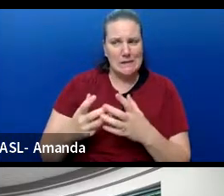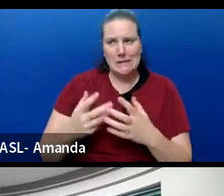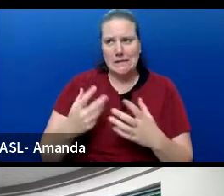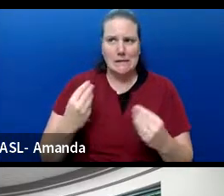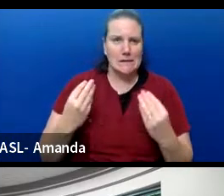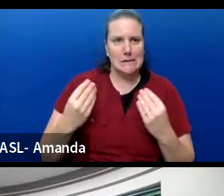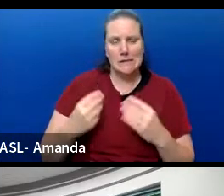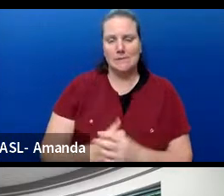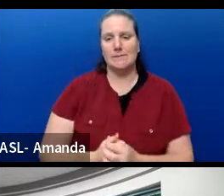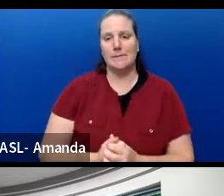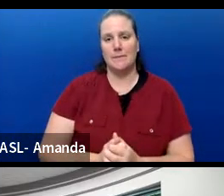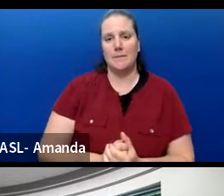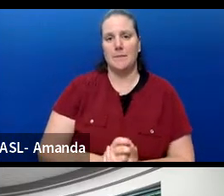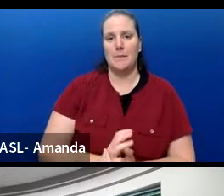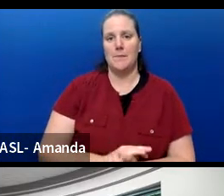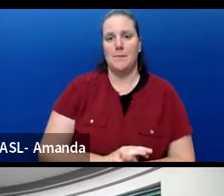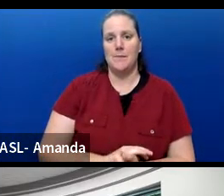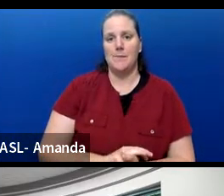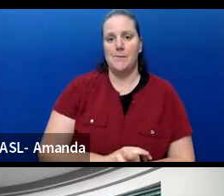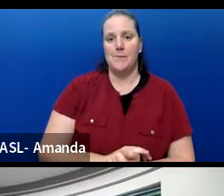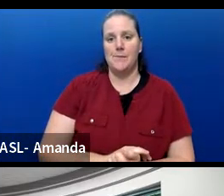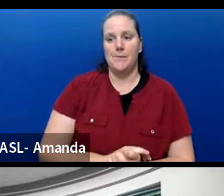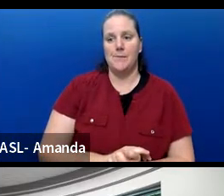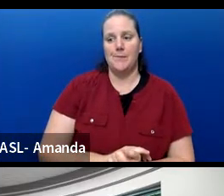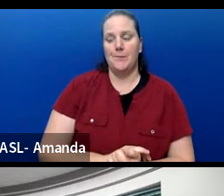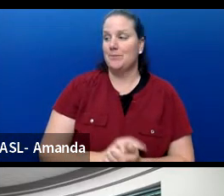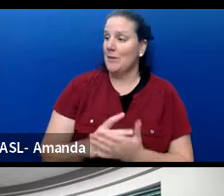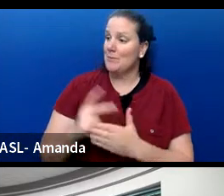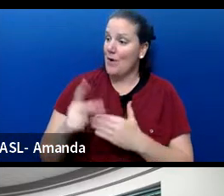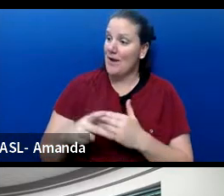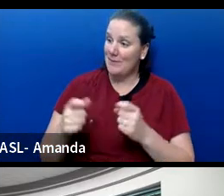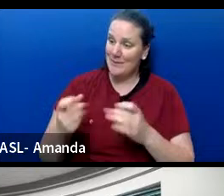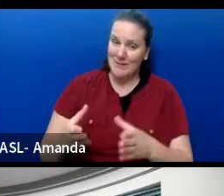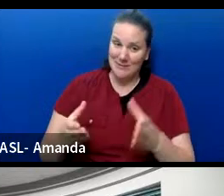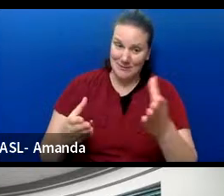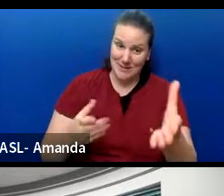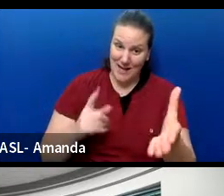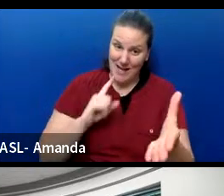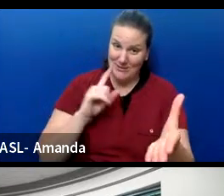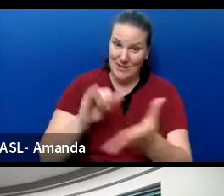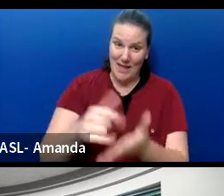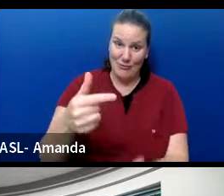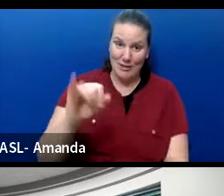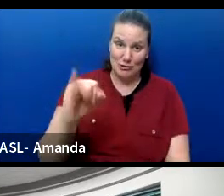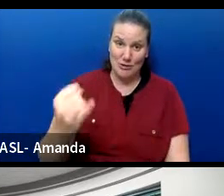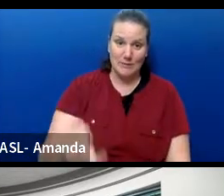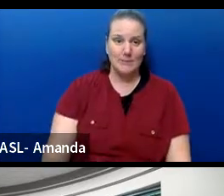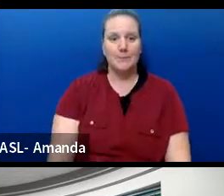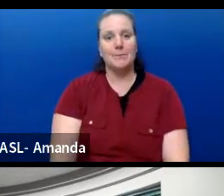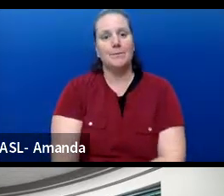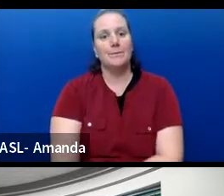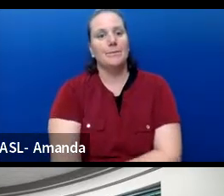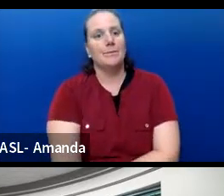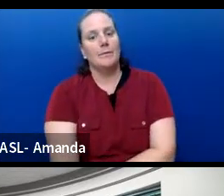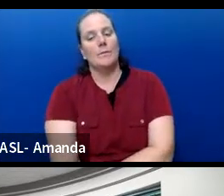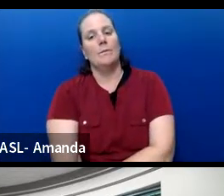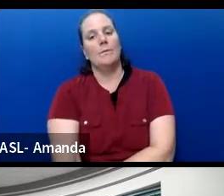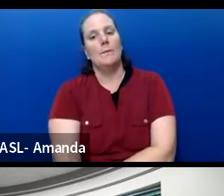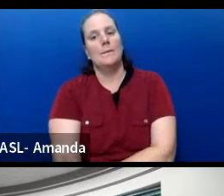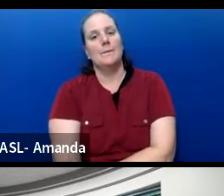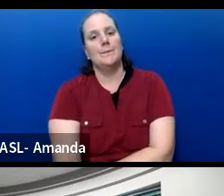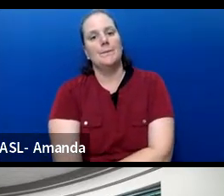have. I'll yield to my program administrator to answer that. Greg. So we think